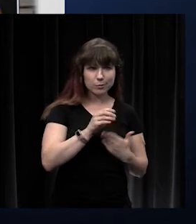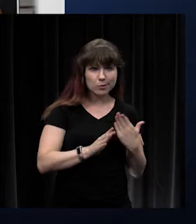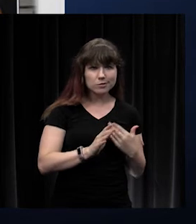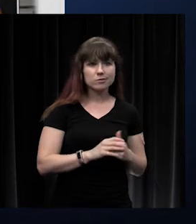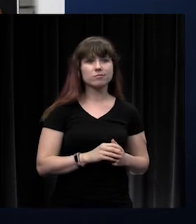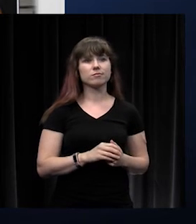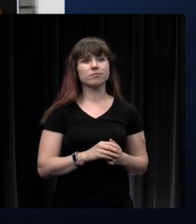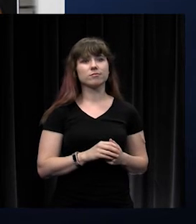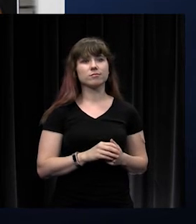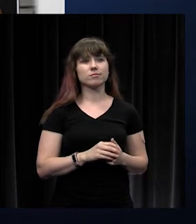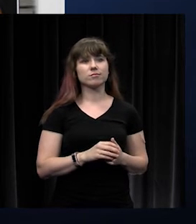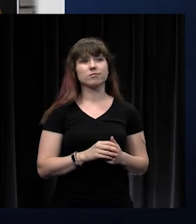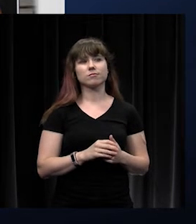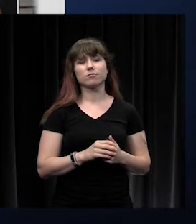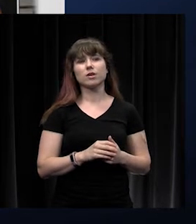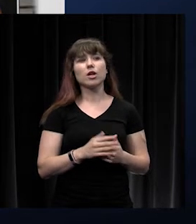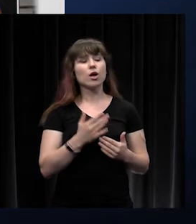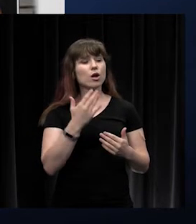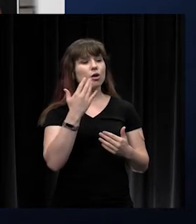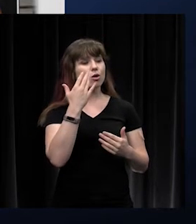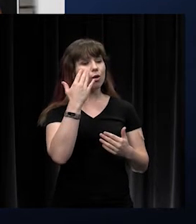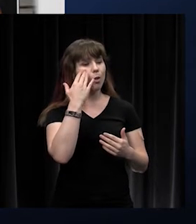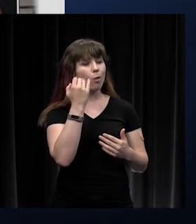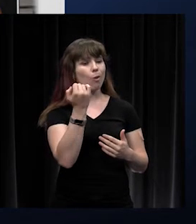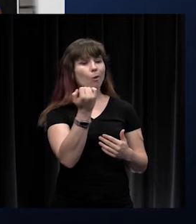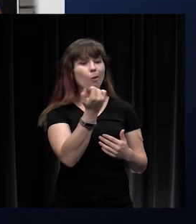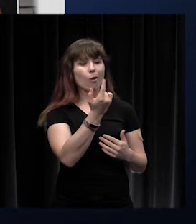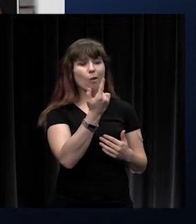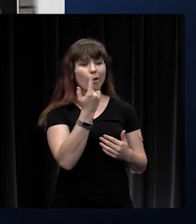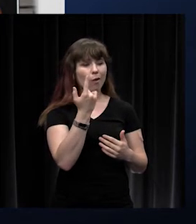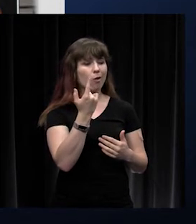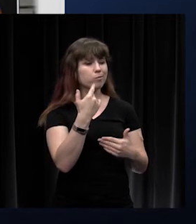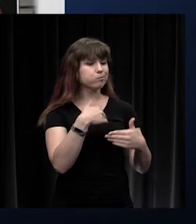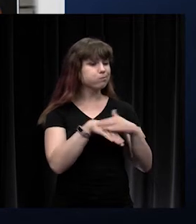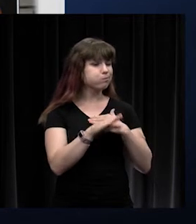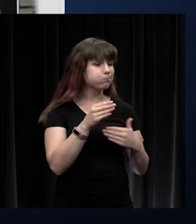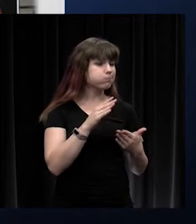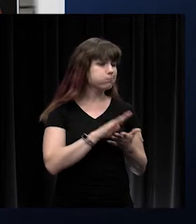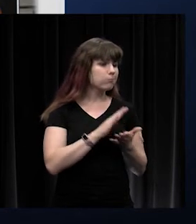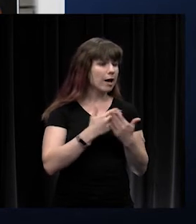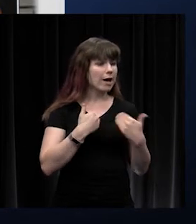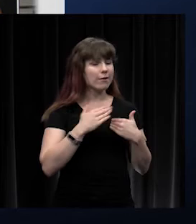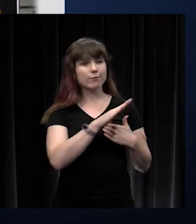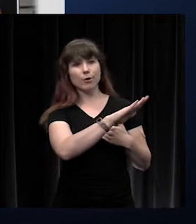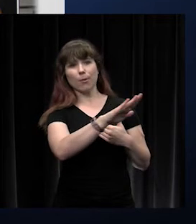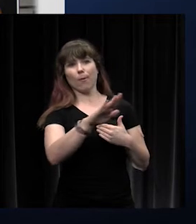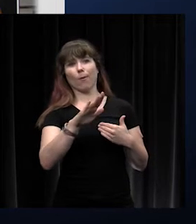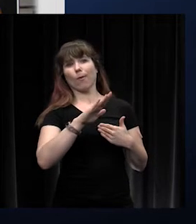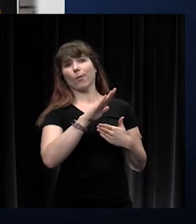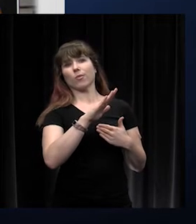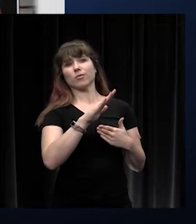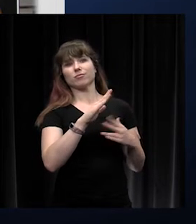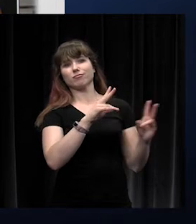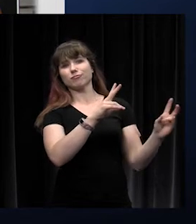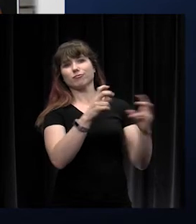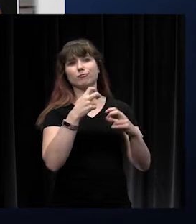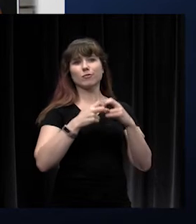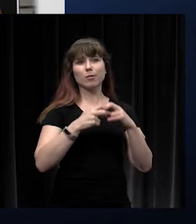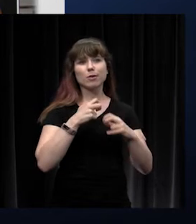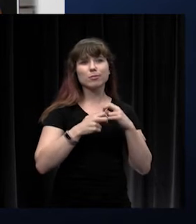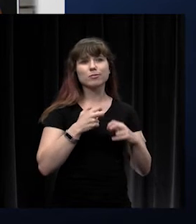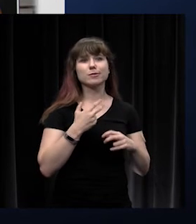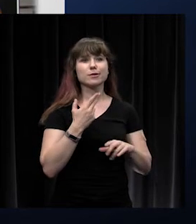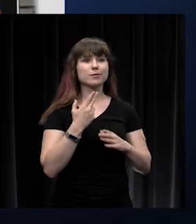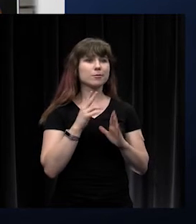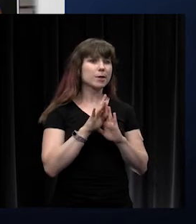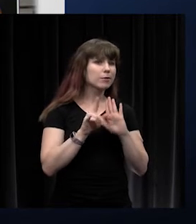and trauma-informed care, and knowing that everybody comes to school with different items and issues that could be troubling them, and we need